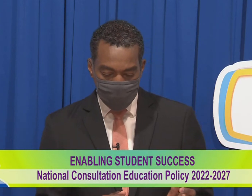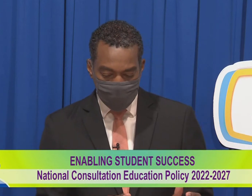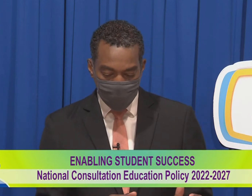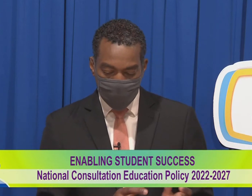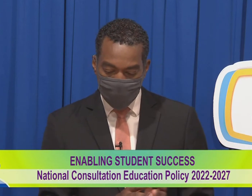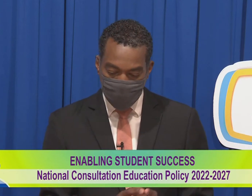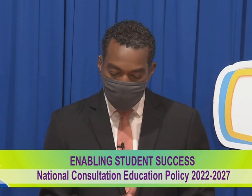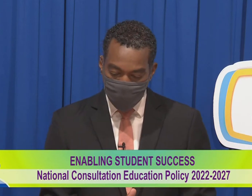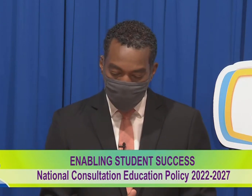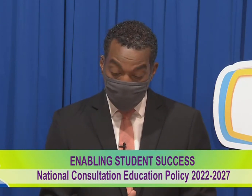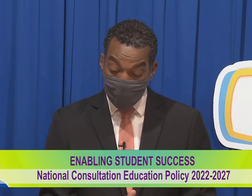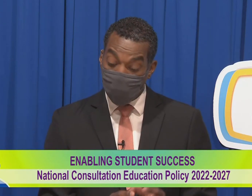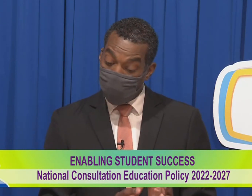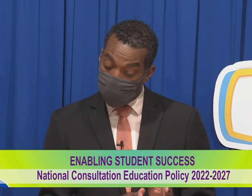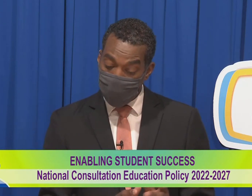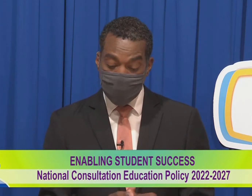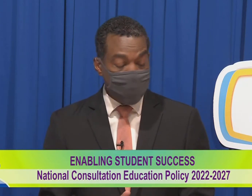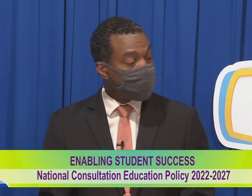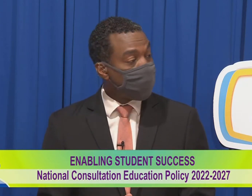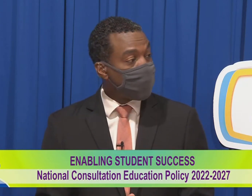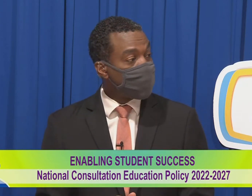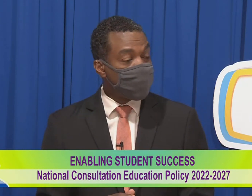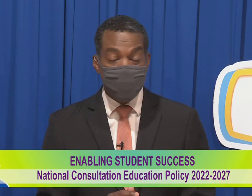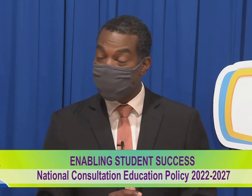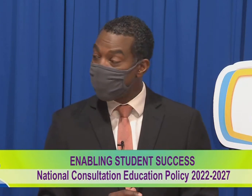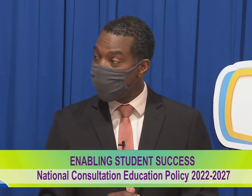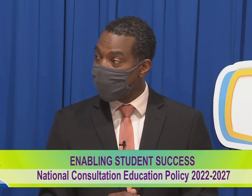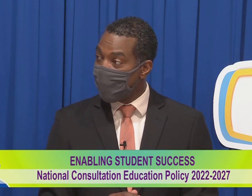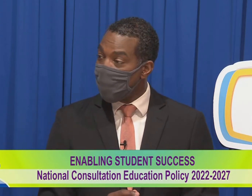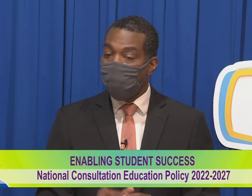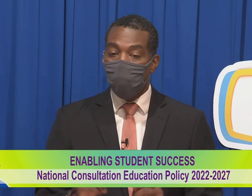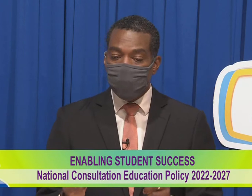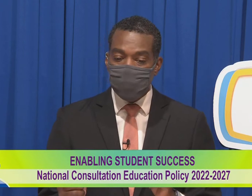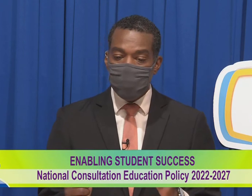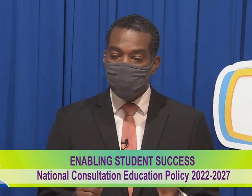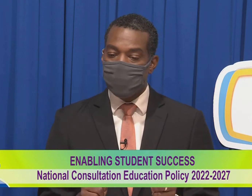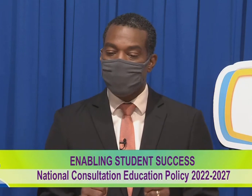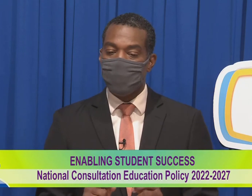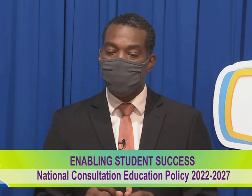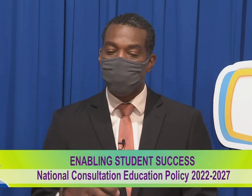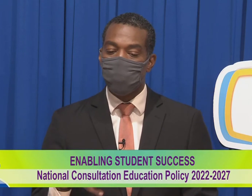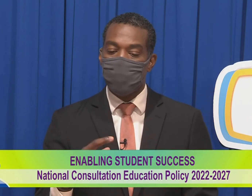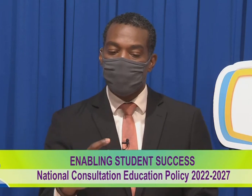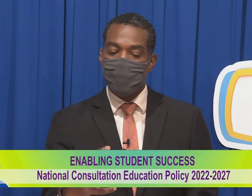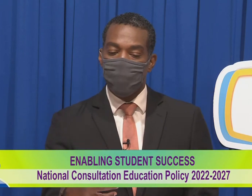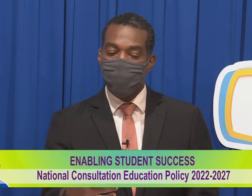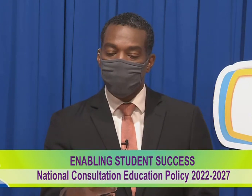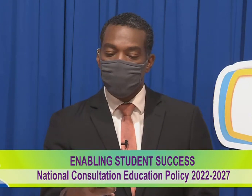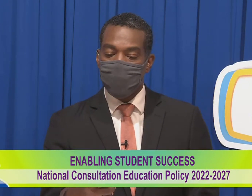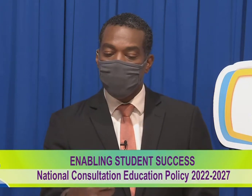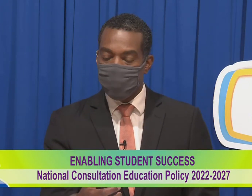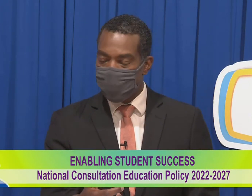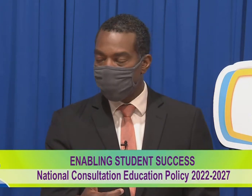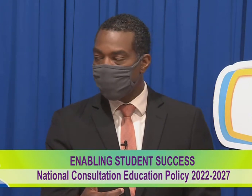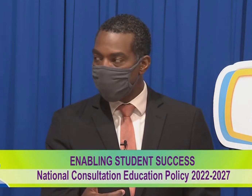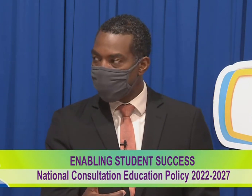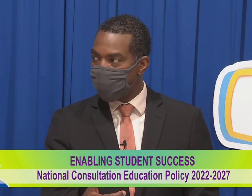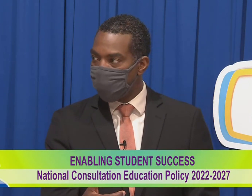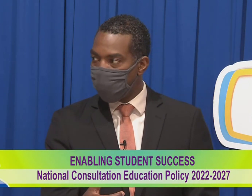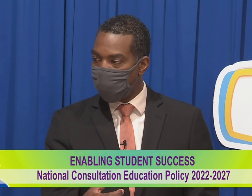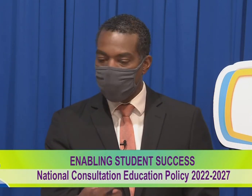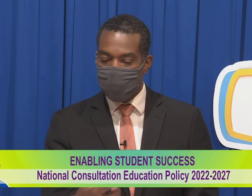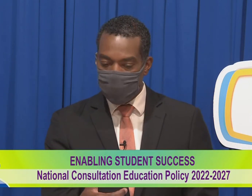supporting learners at risk of underachievement or identified as underachieving. What are some of those things that